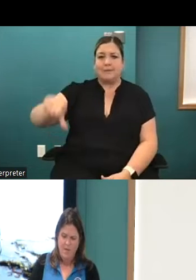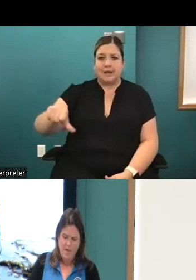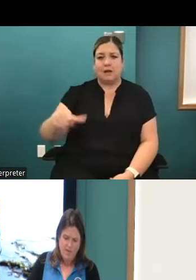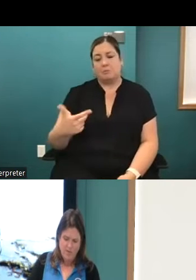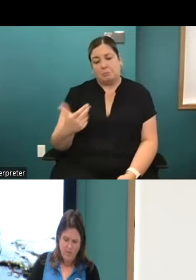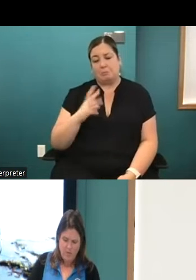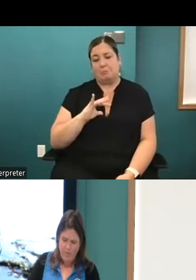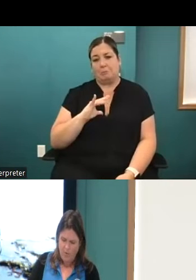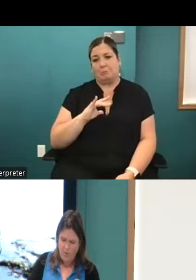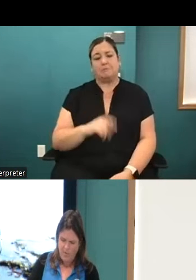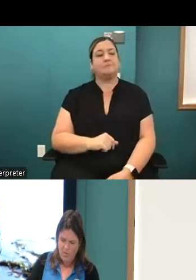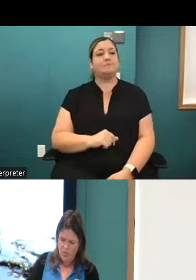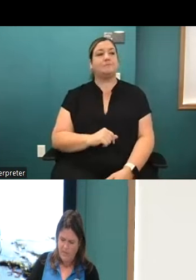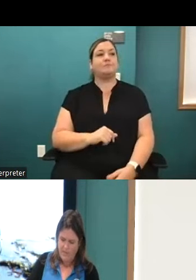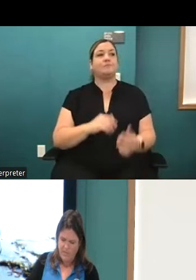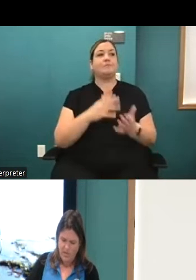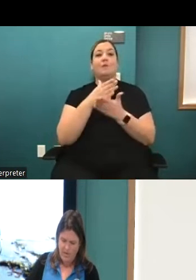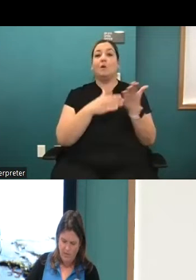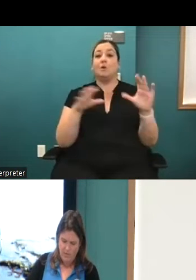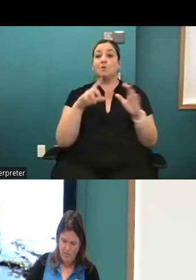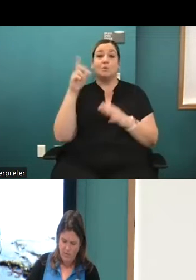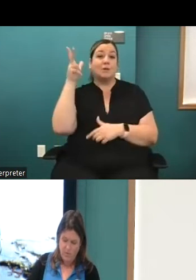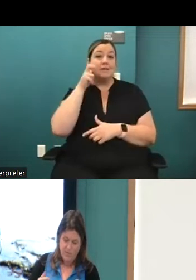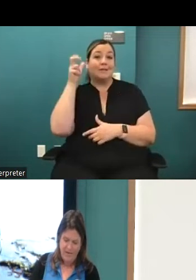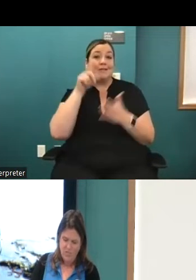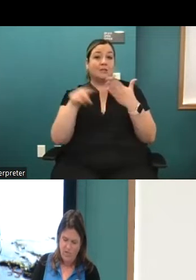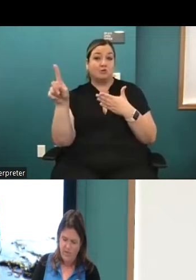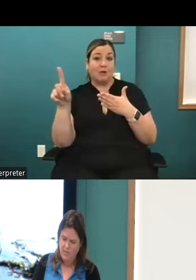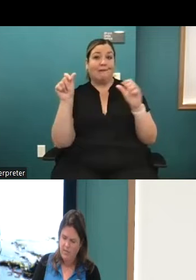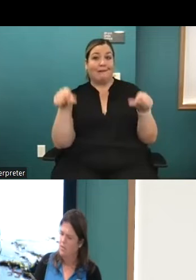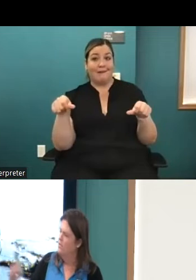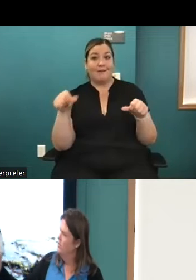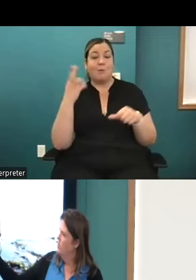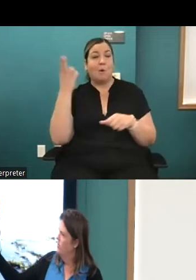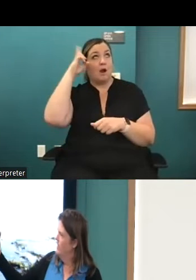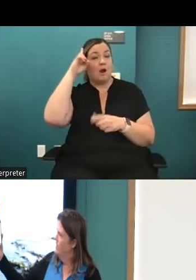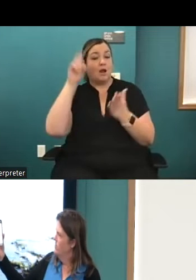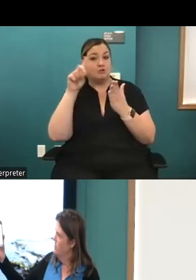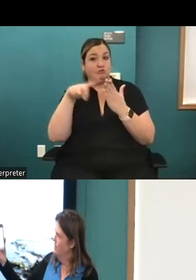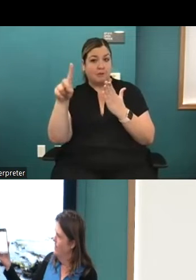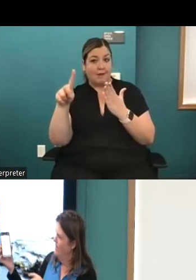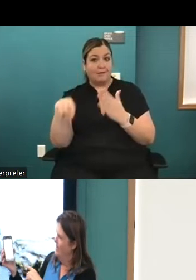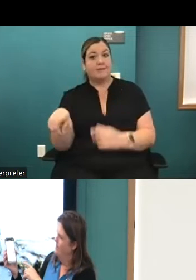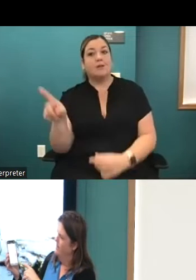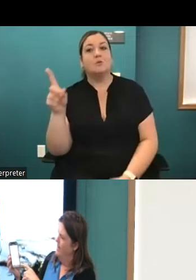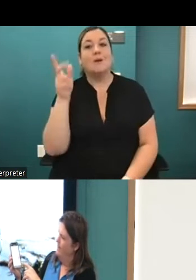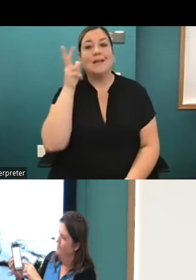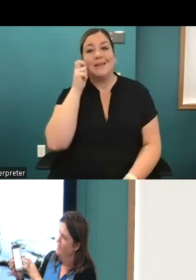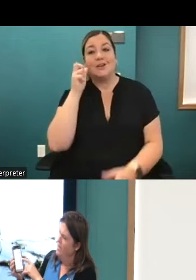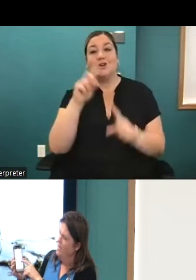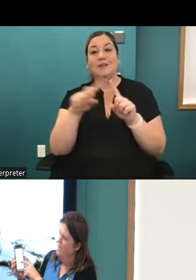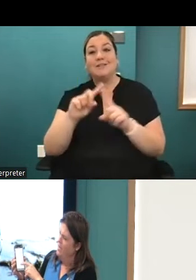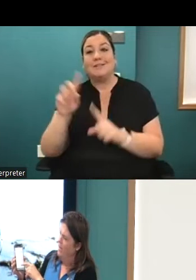well. There's also a part where you can do a listen check or device check. So they can hear the different beeps.